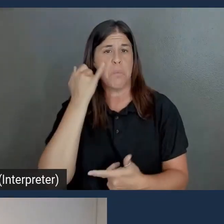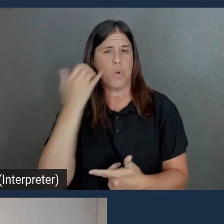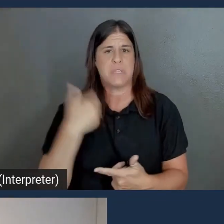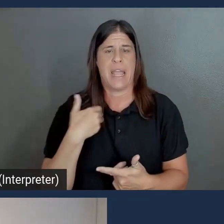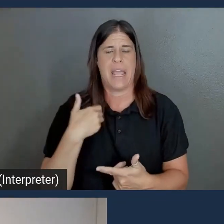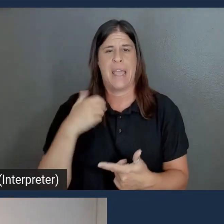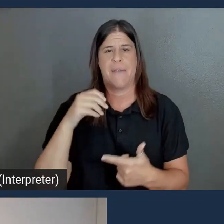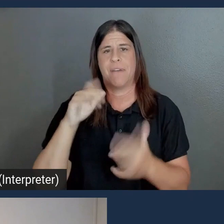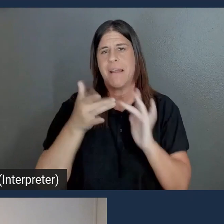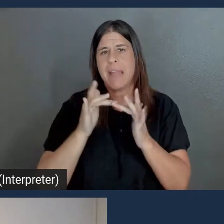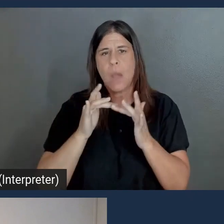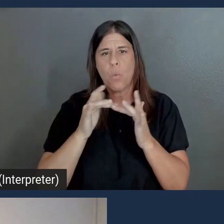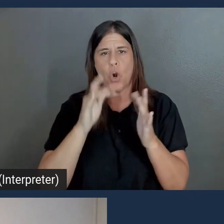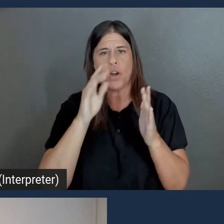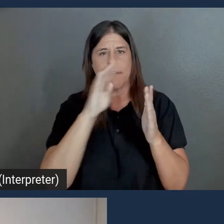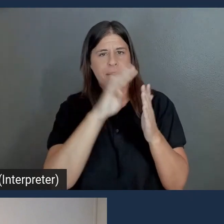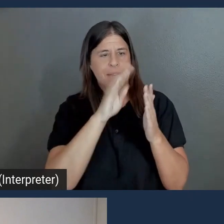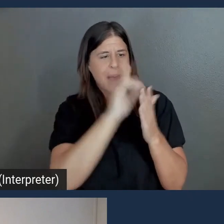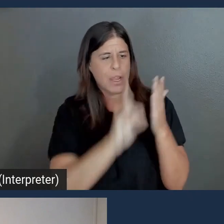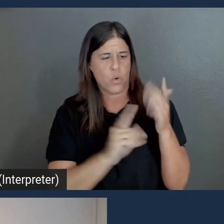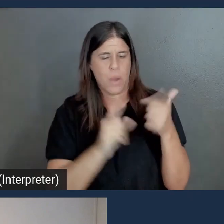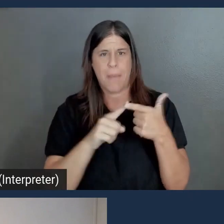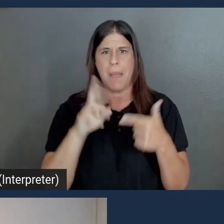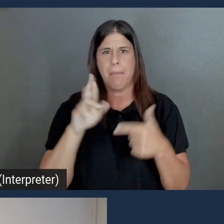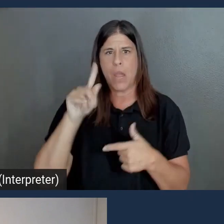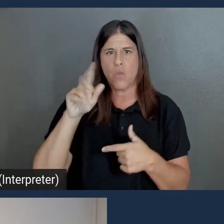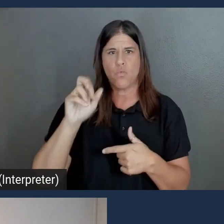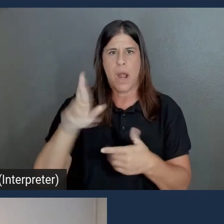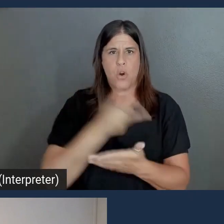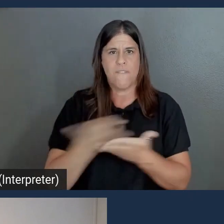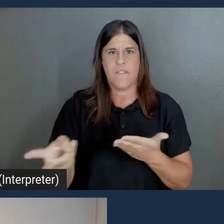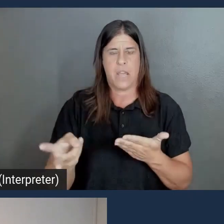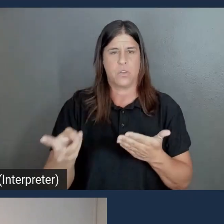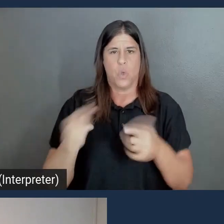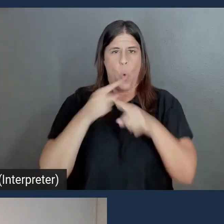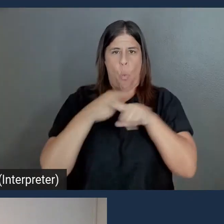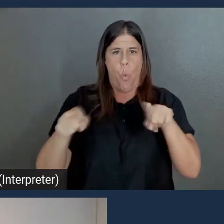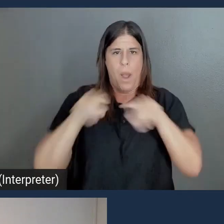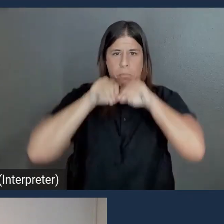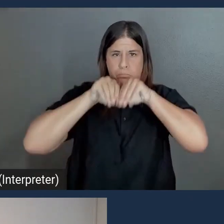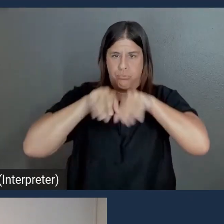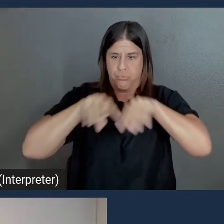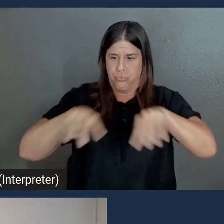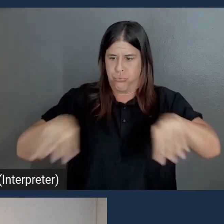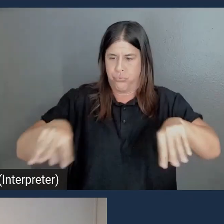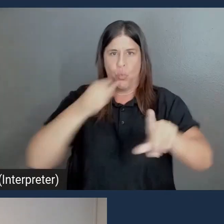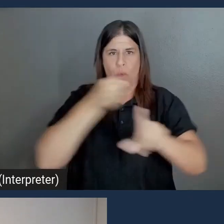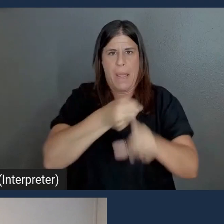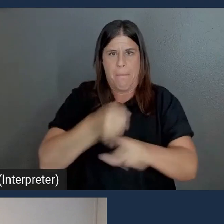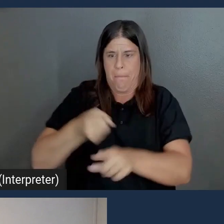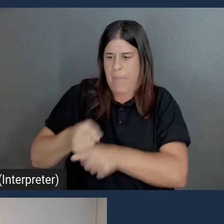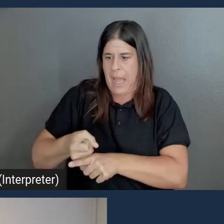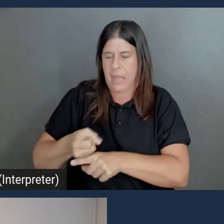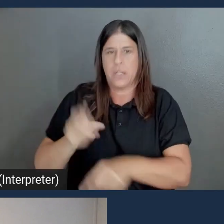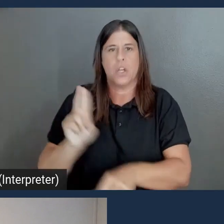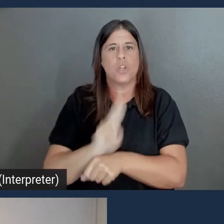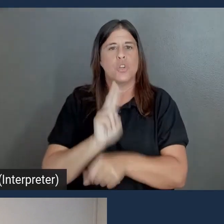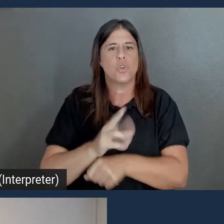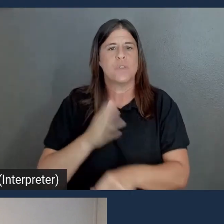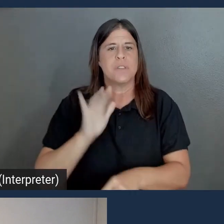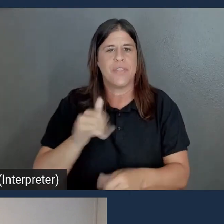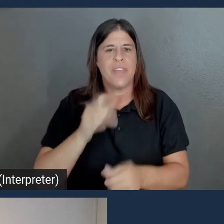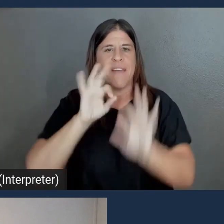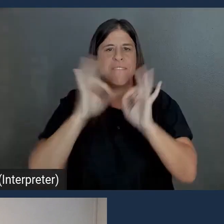network diagram and my router fails, what downstream items will be impacted? To use that family